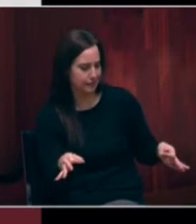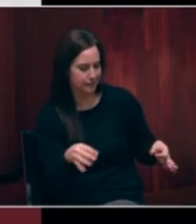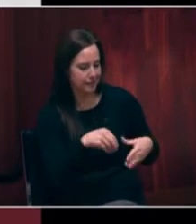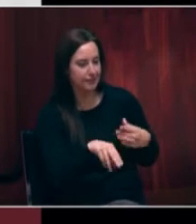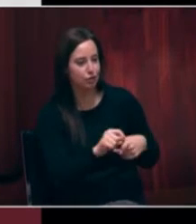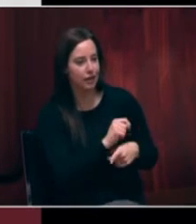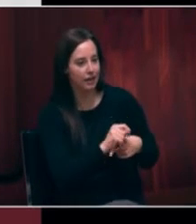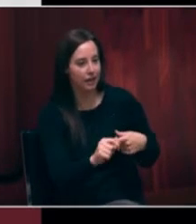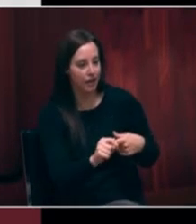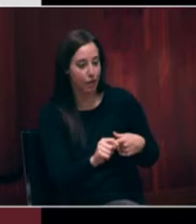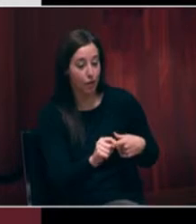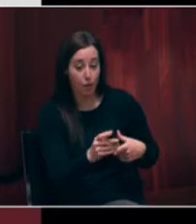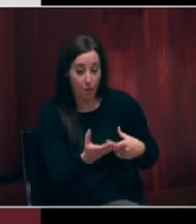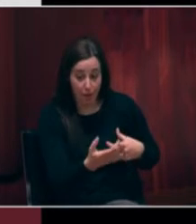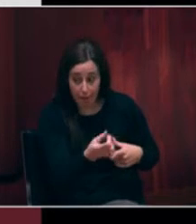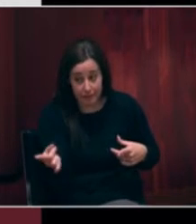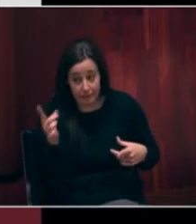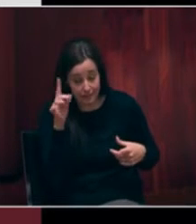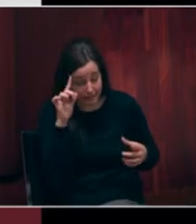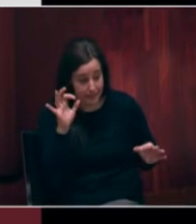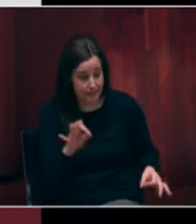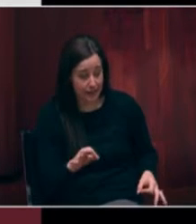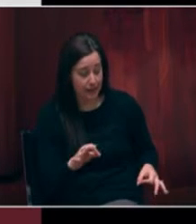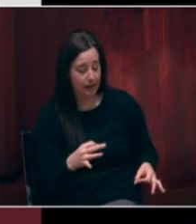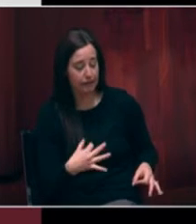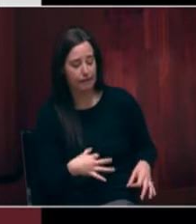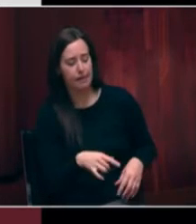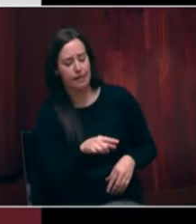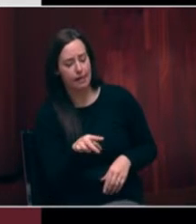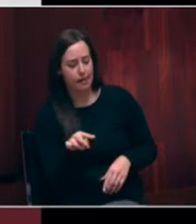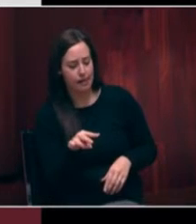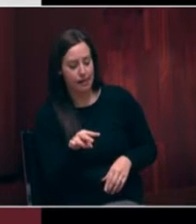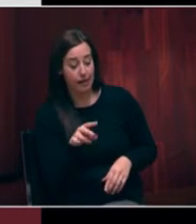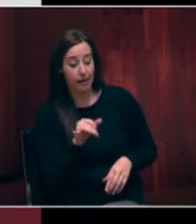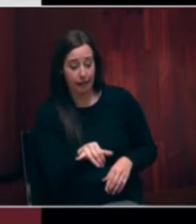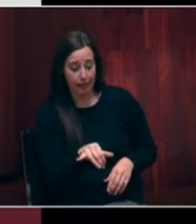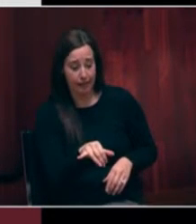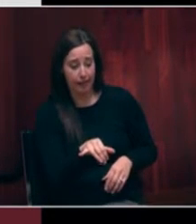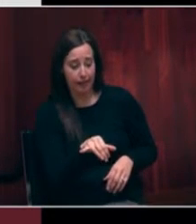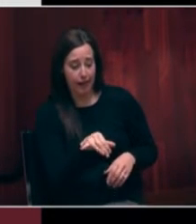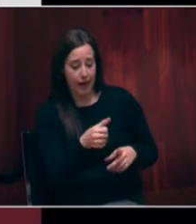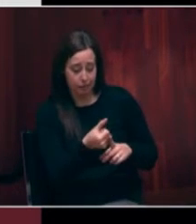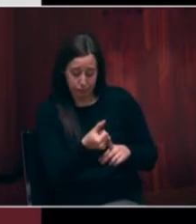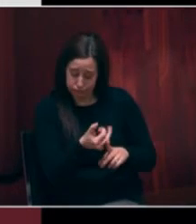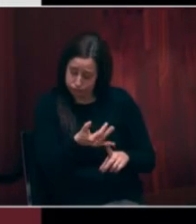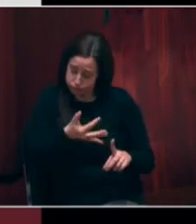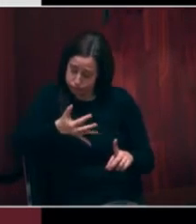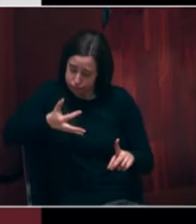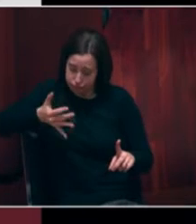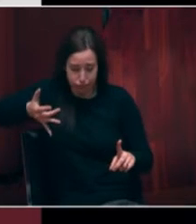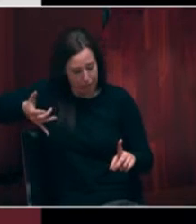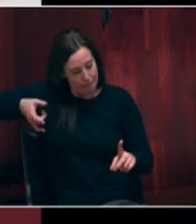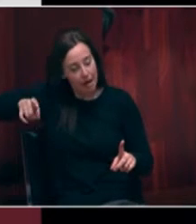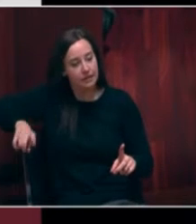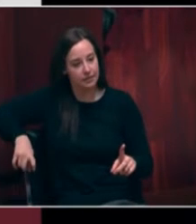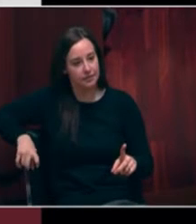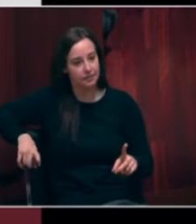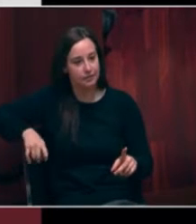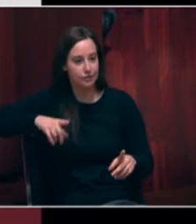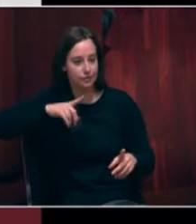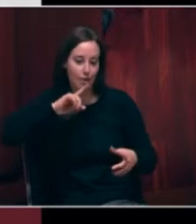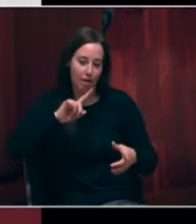your particular application and a part of your workforce, they might need two or three screens of an e-learning product to get at the depth that you